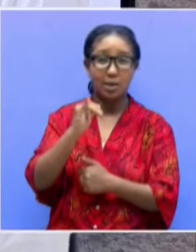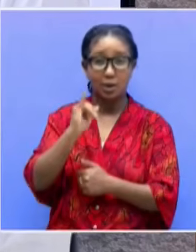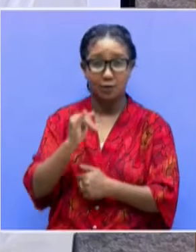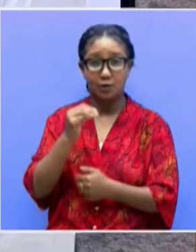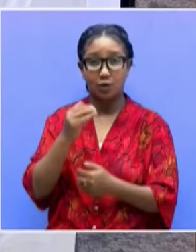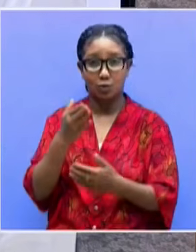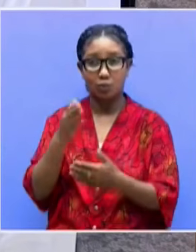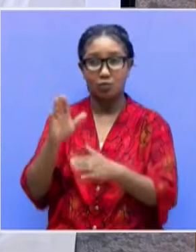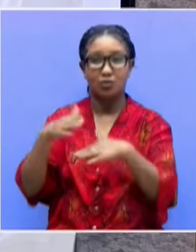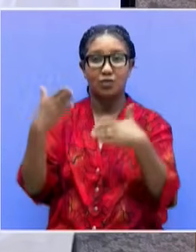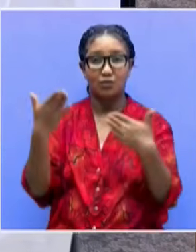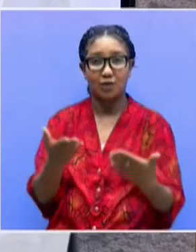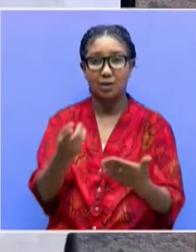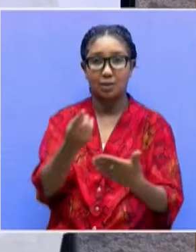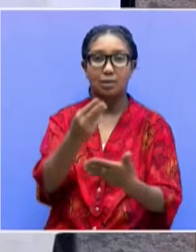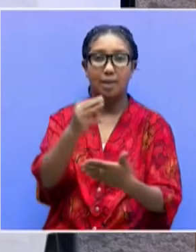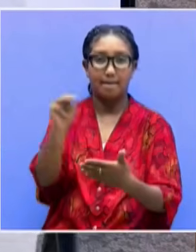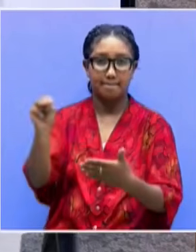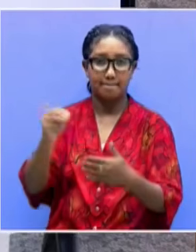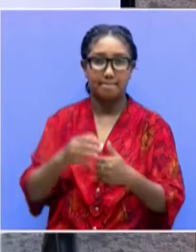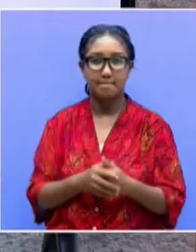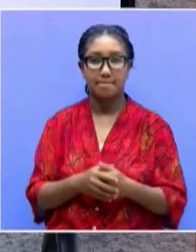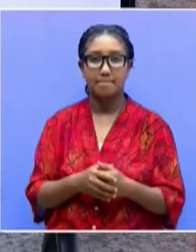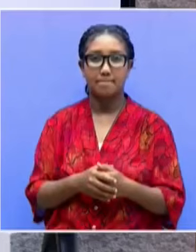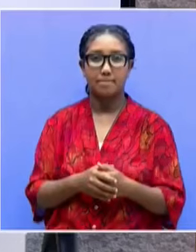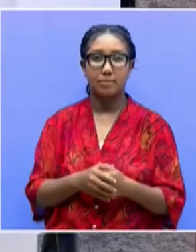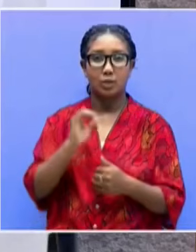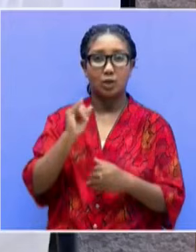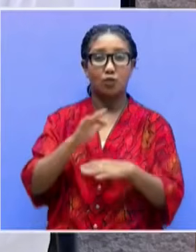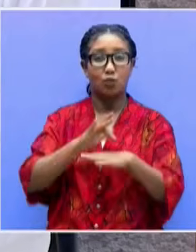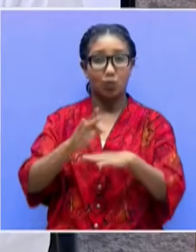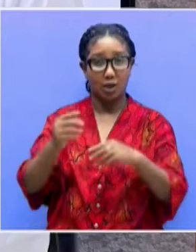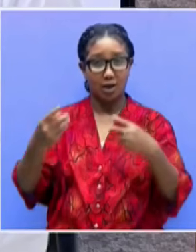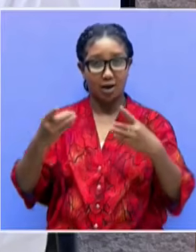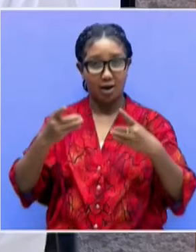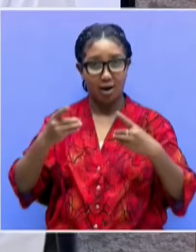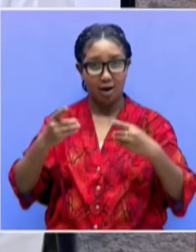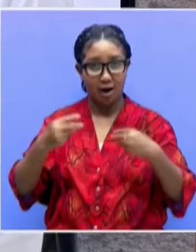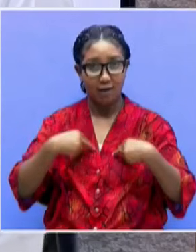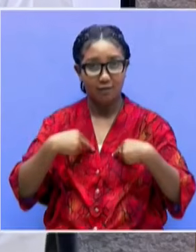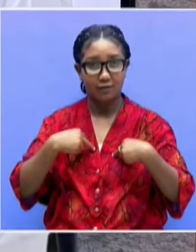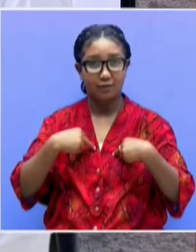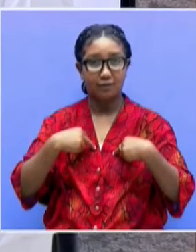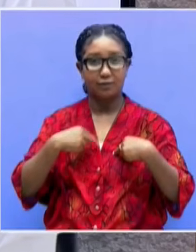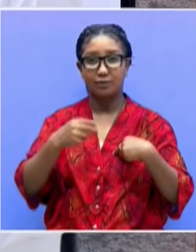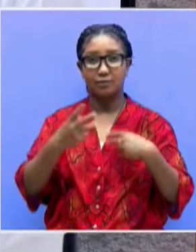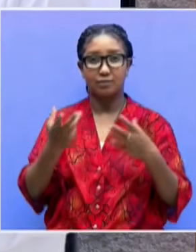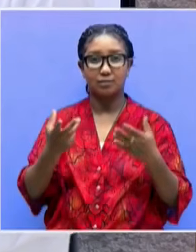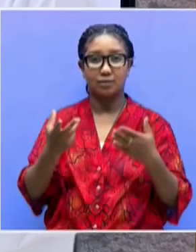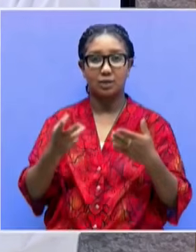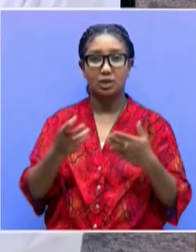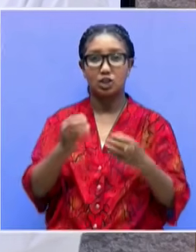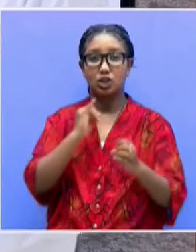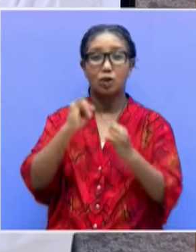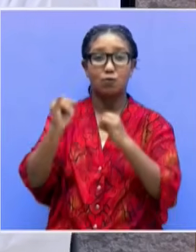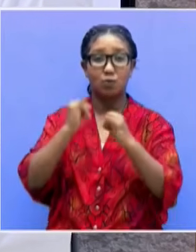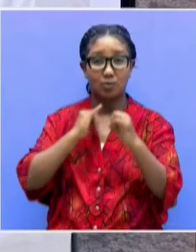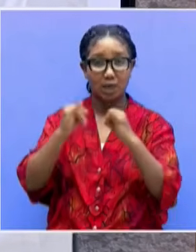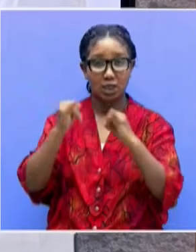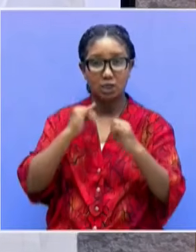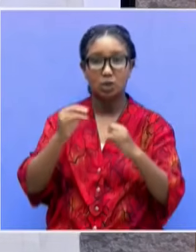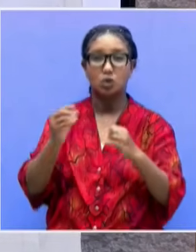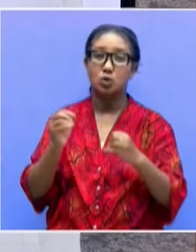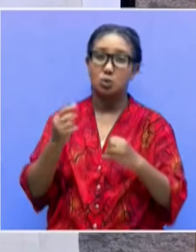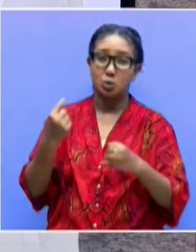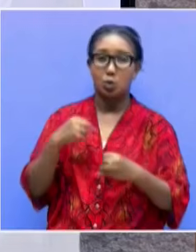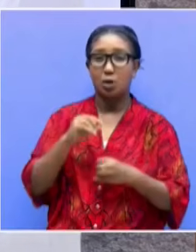you invite them. If we have is the verb, the information, we